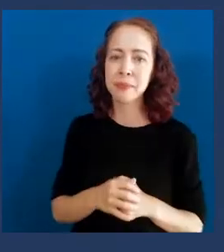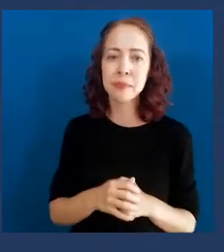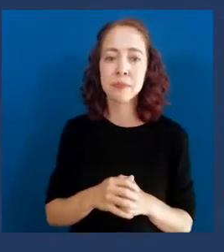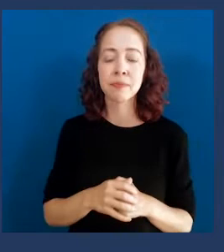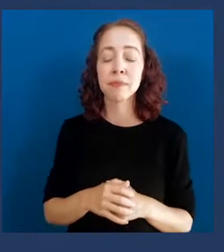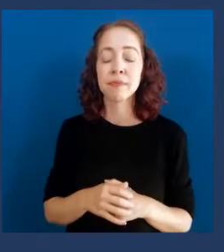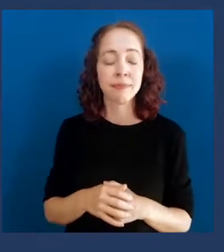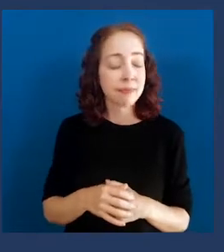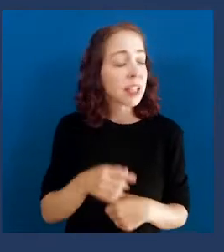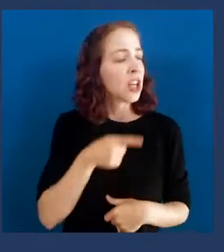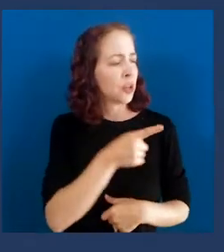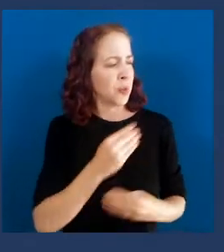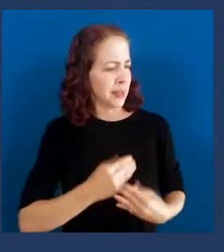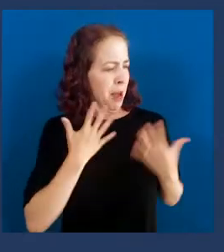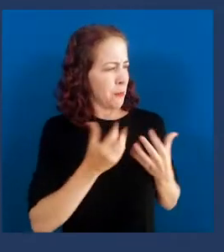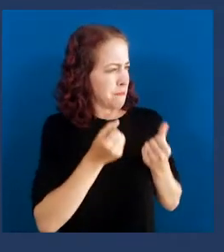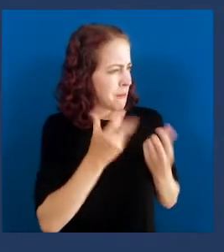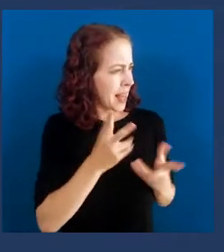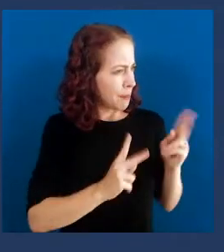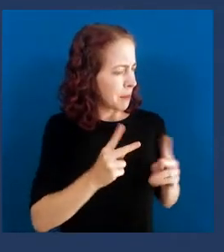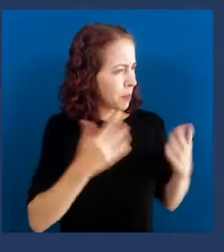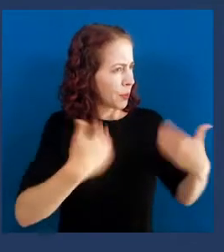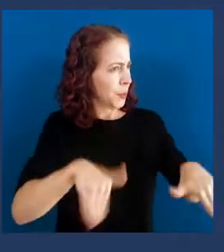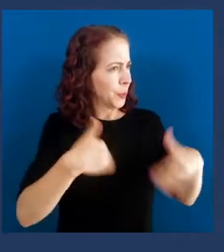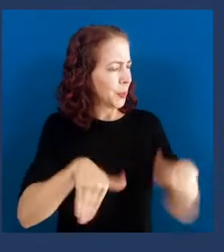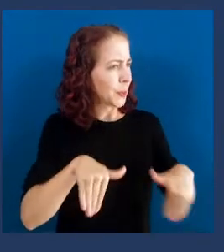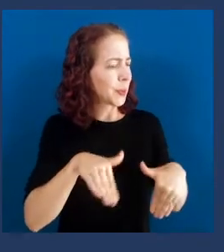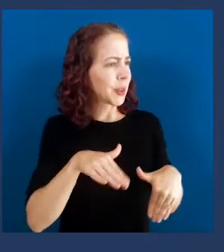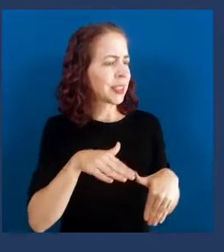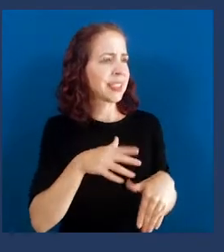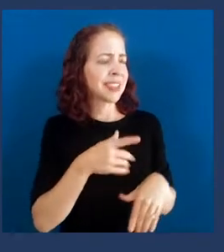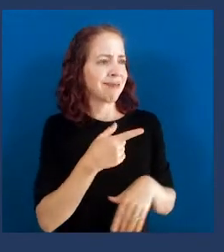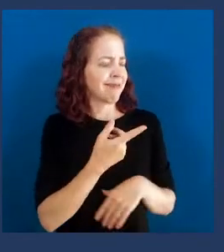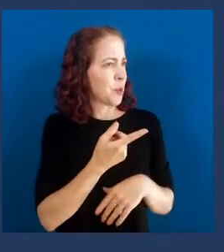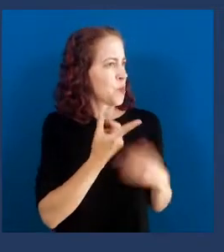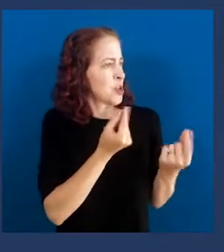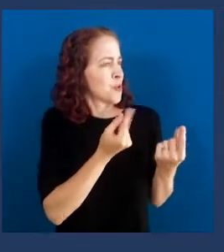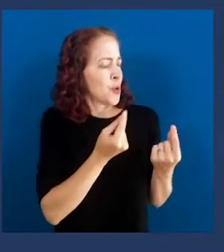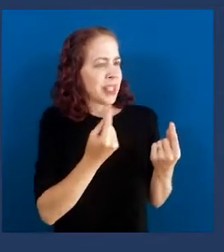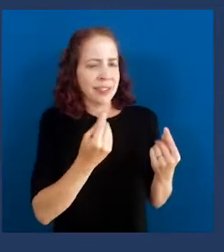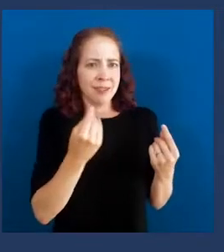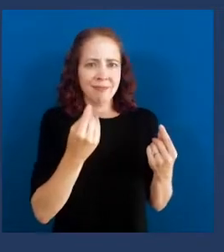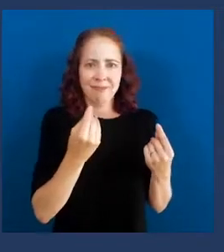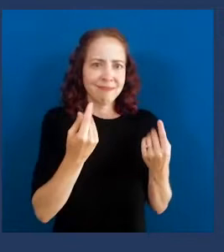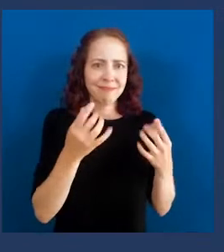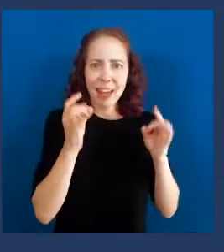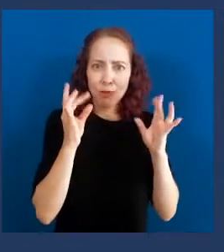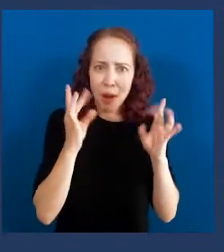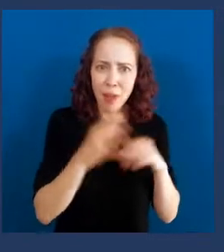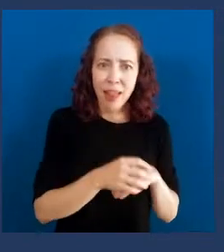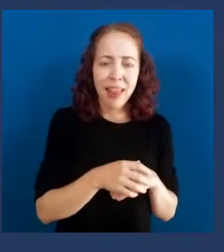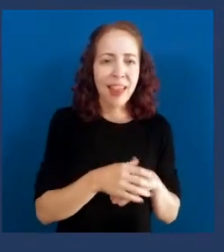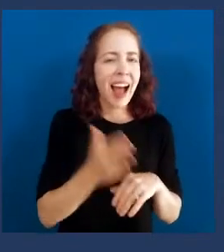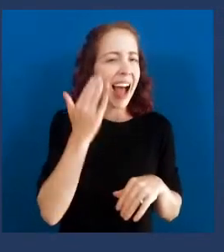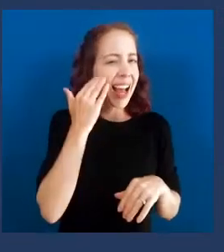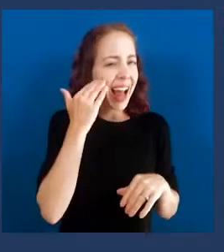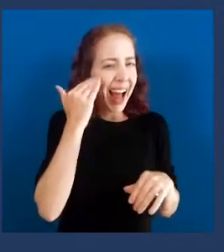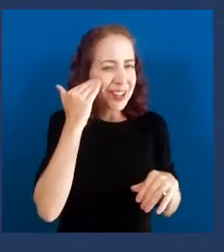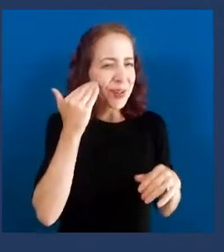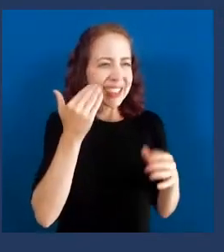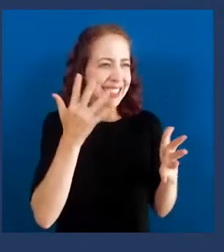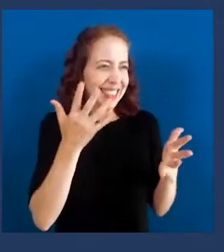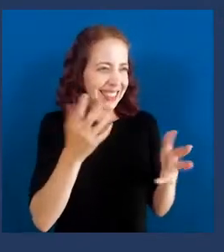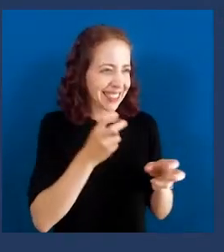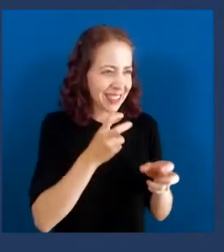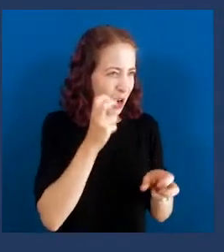of people. You do. It's incredible what you're doing. If there was a way that I could convey that, and I know like the mind space is not that simple, but you really